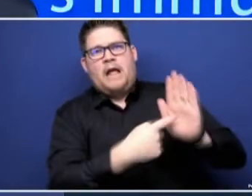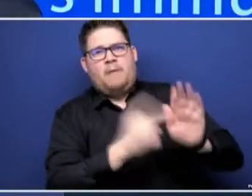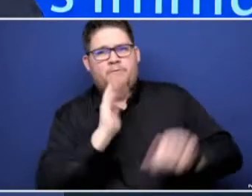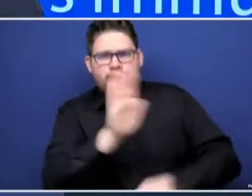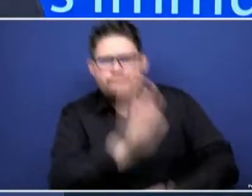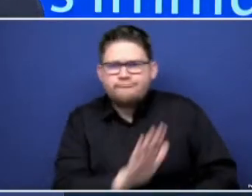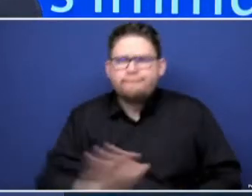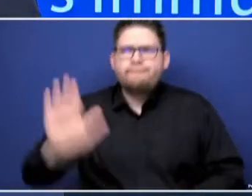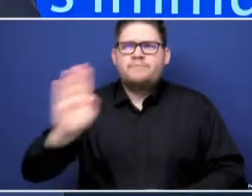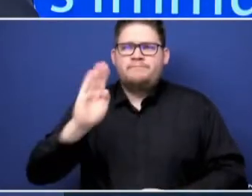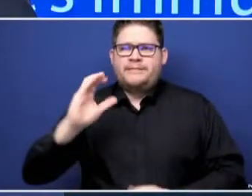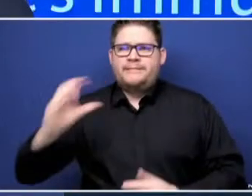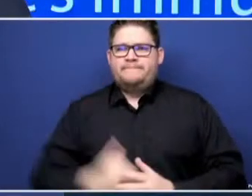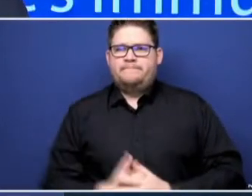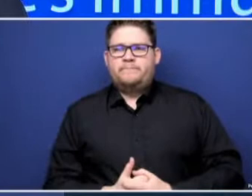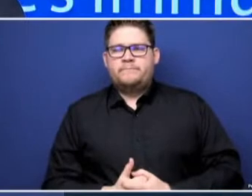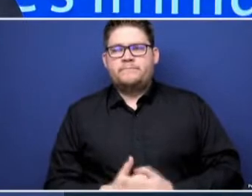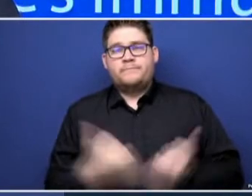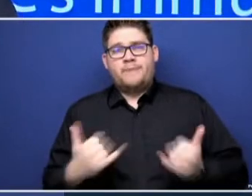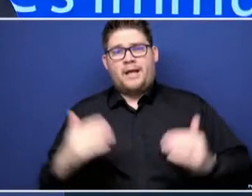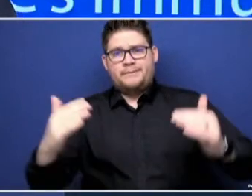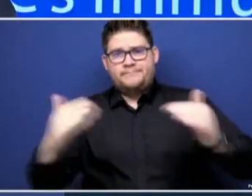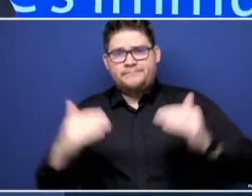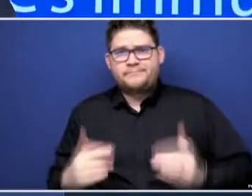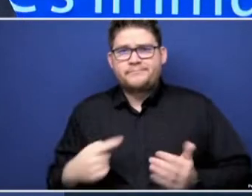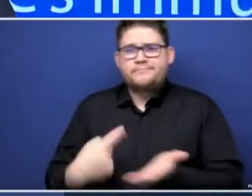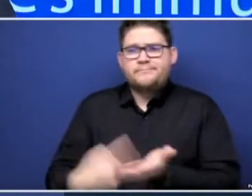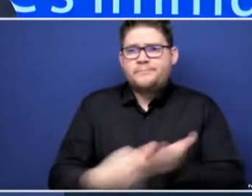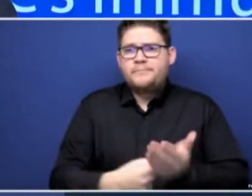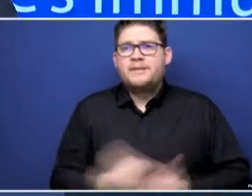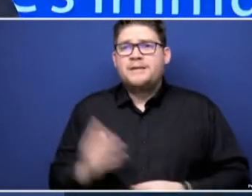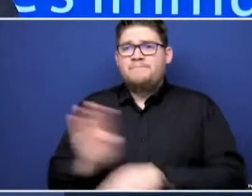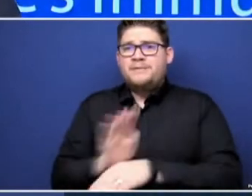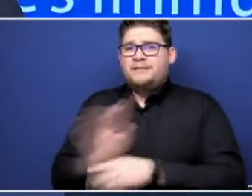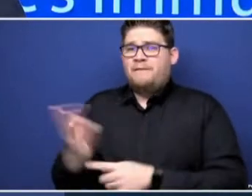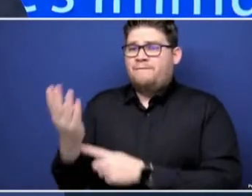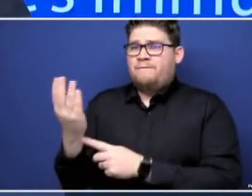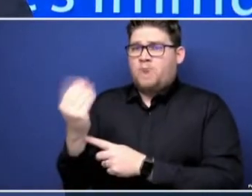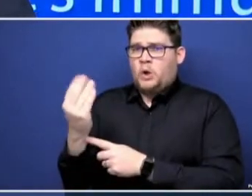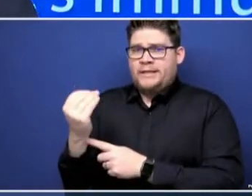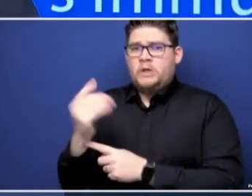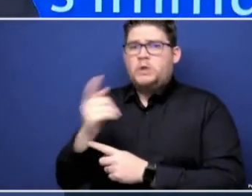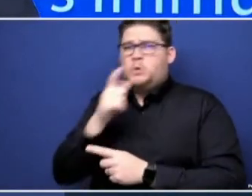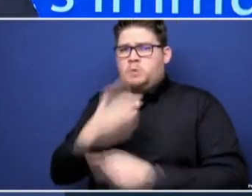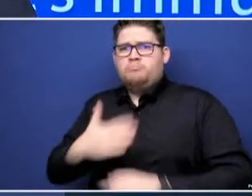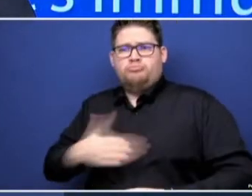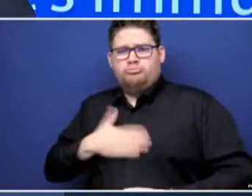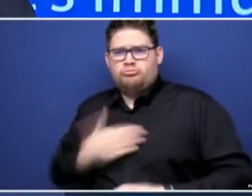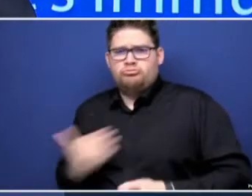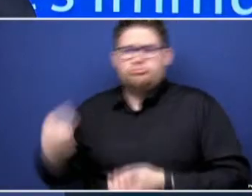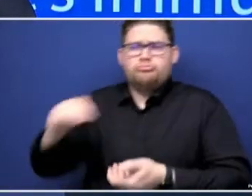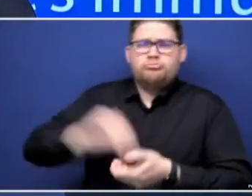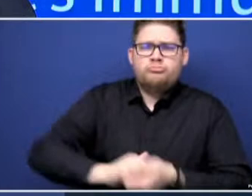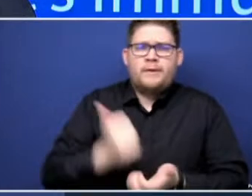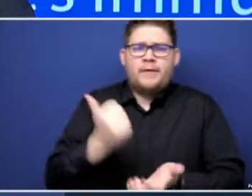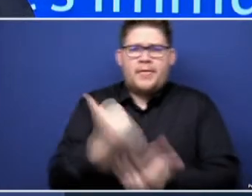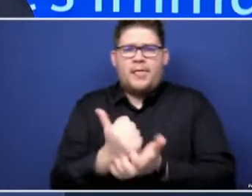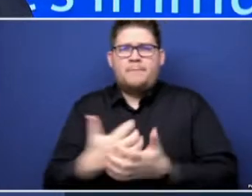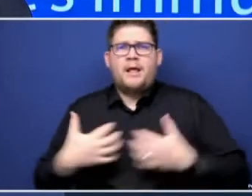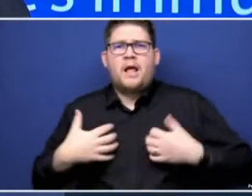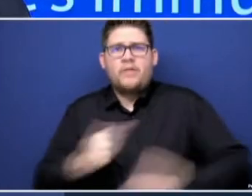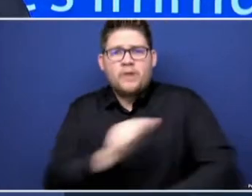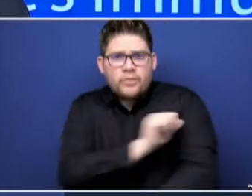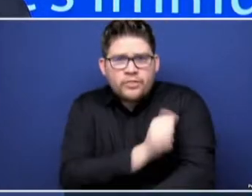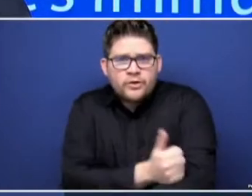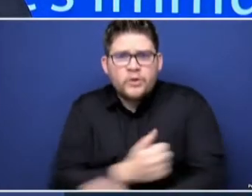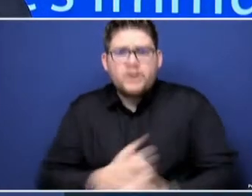today, Baljinder and Kathy. We'll talk, Baljinder from WestJet and Kathy from Sirius Terminals